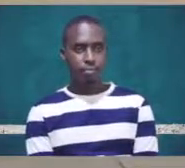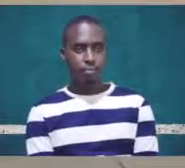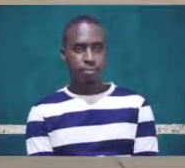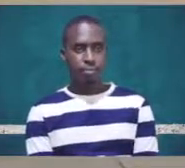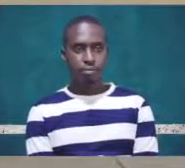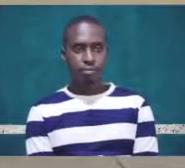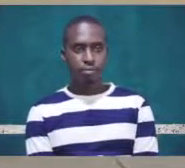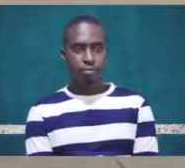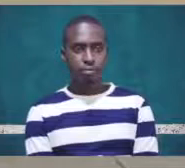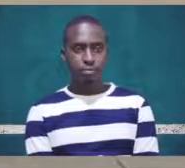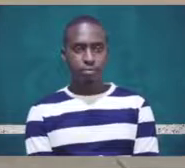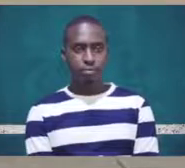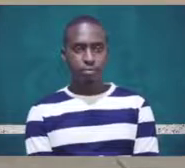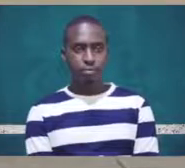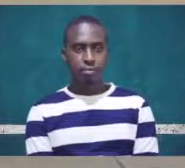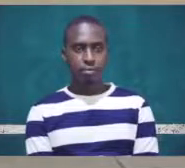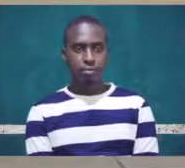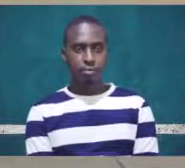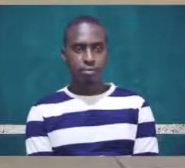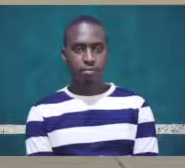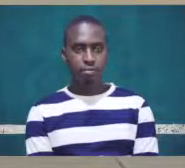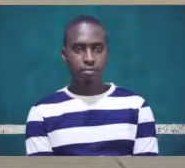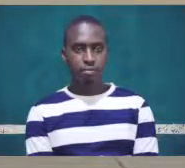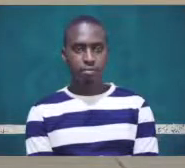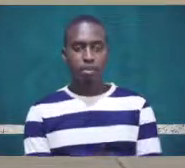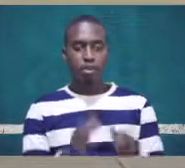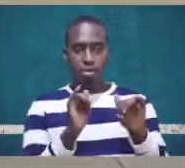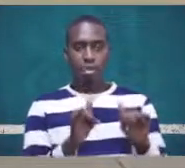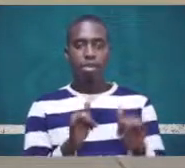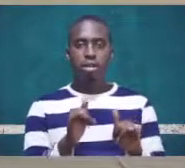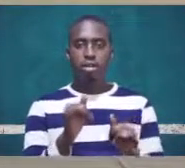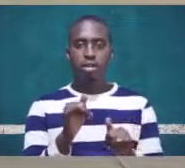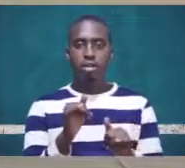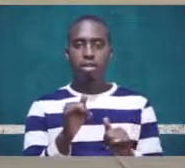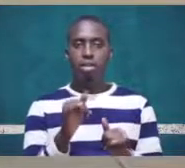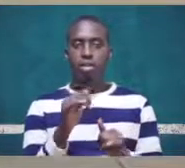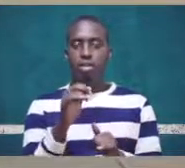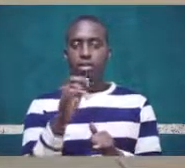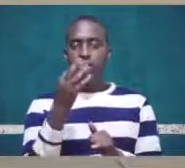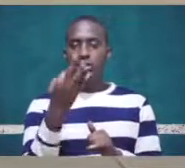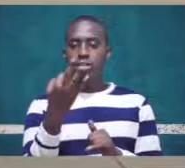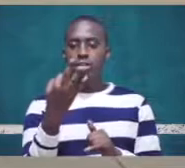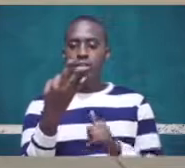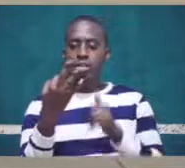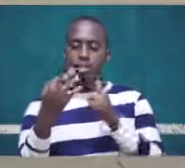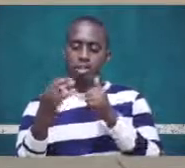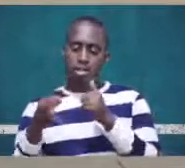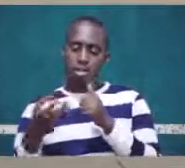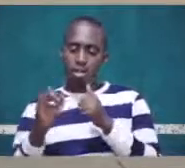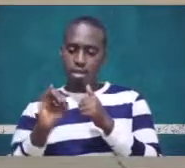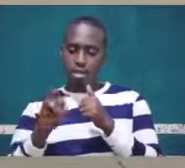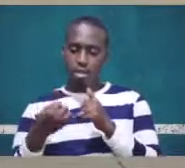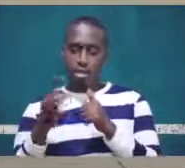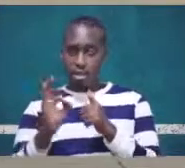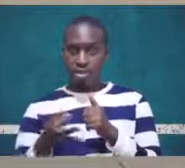with that one. We remain with 360 and the 2 zeros over there times 18. What do you